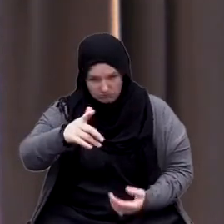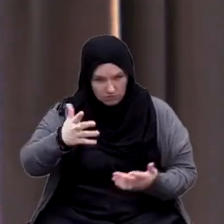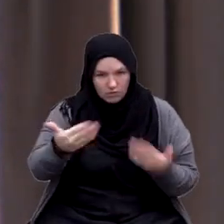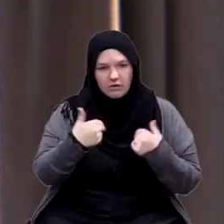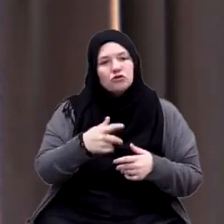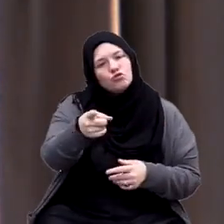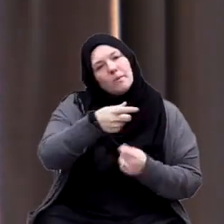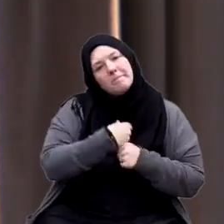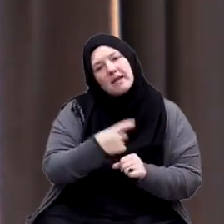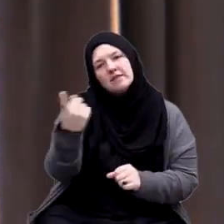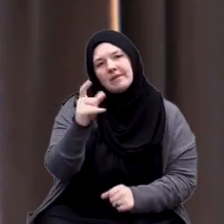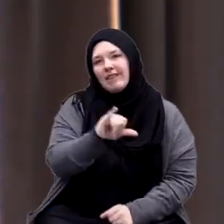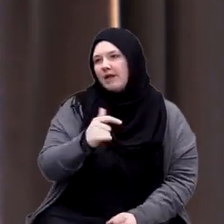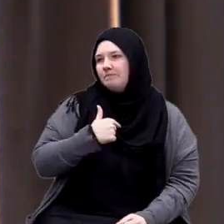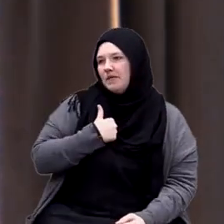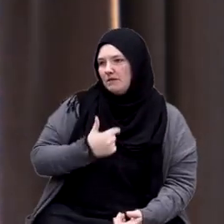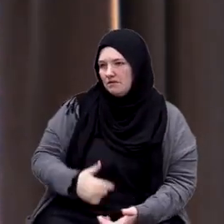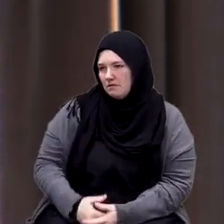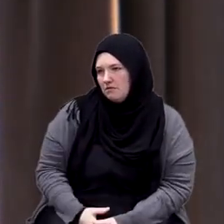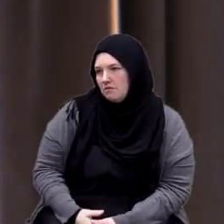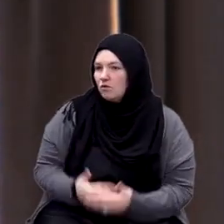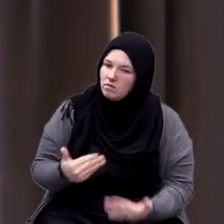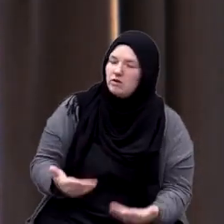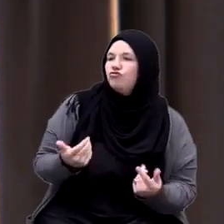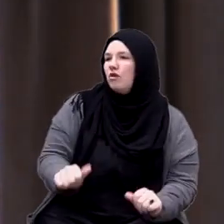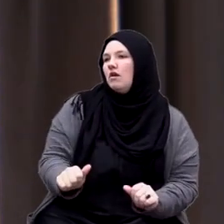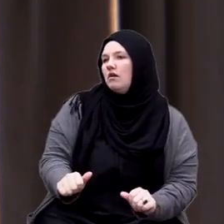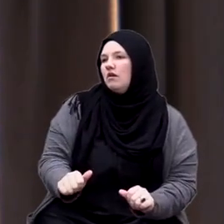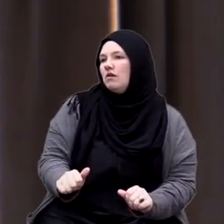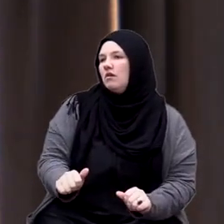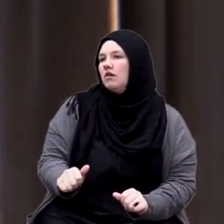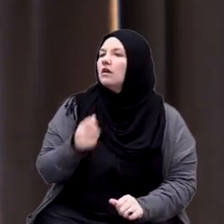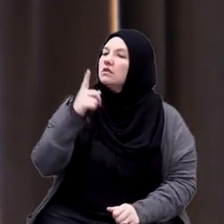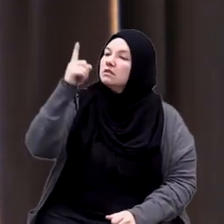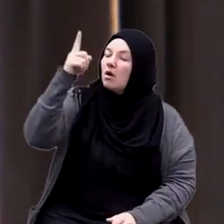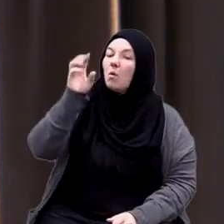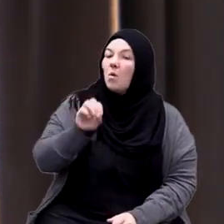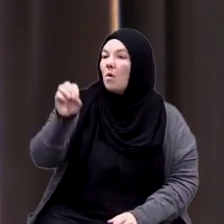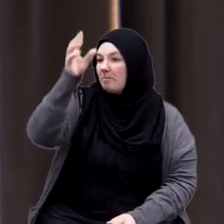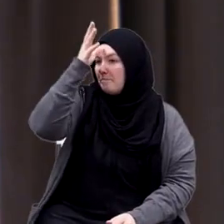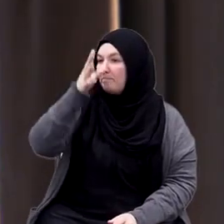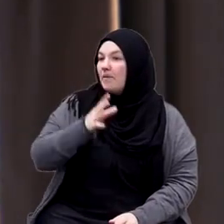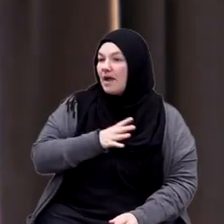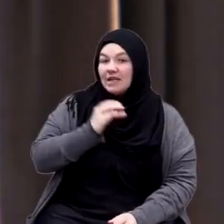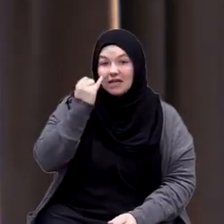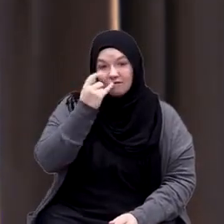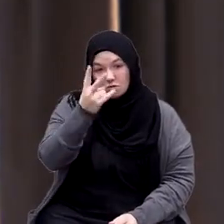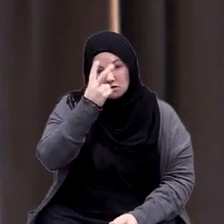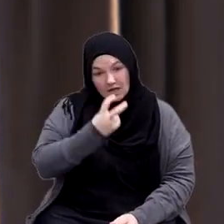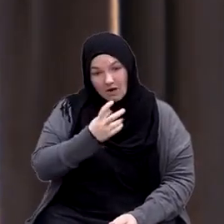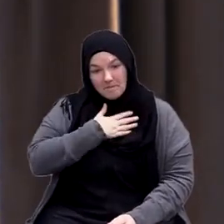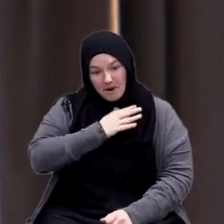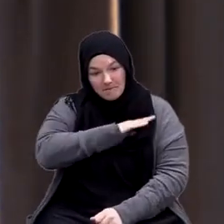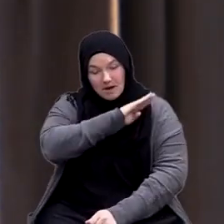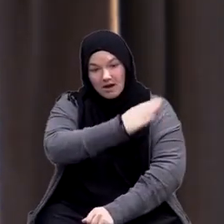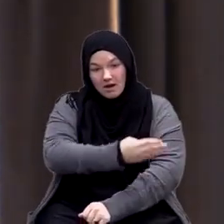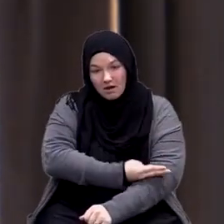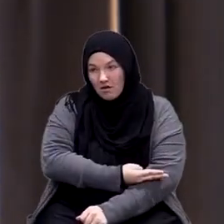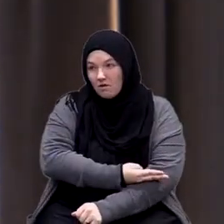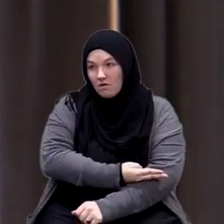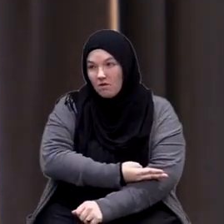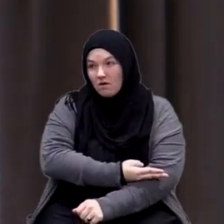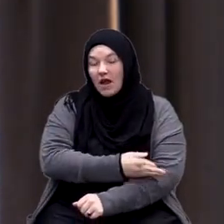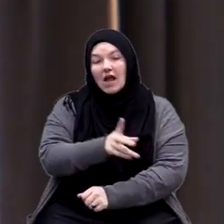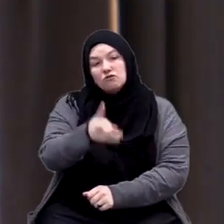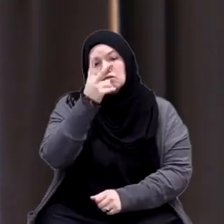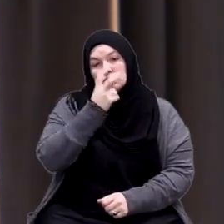khalaqnakum min turab. O mankind, if you are doubtful when it comes to your